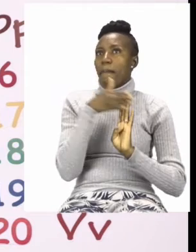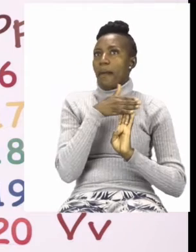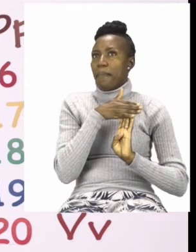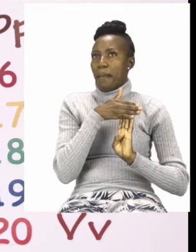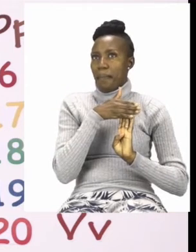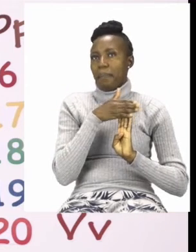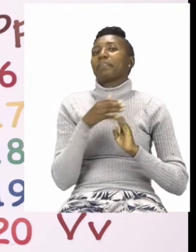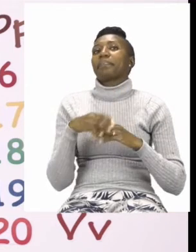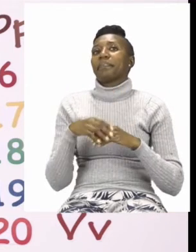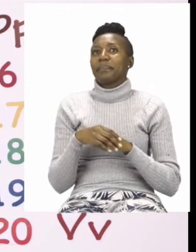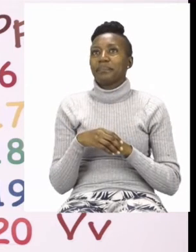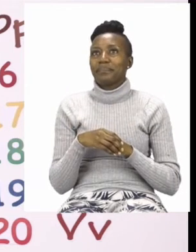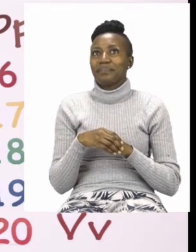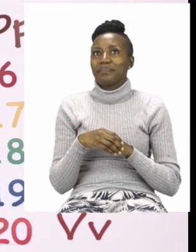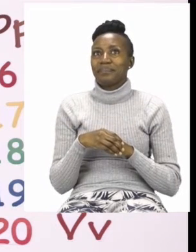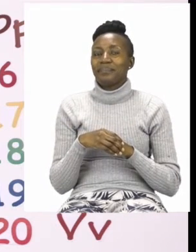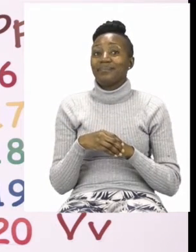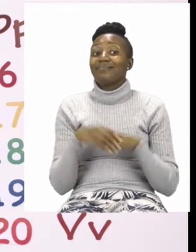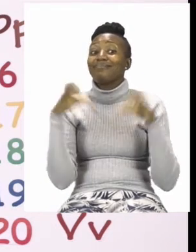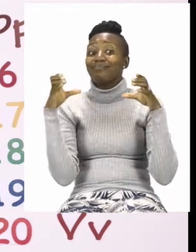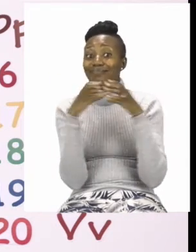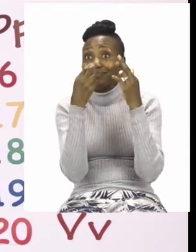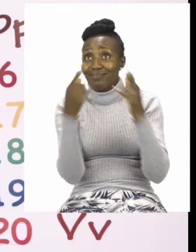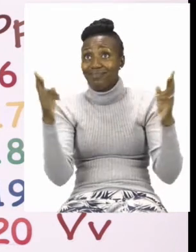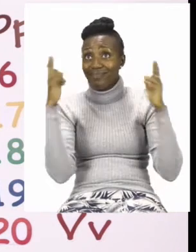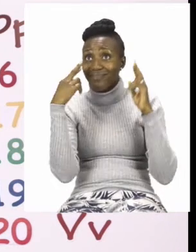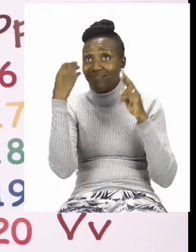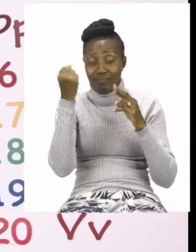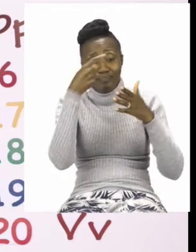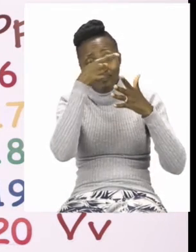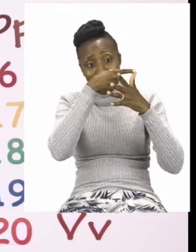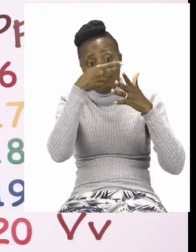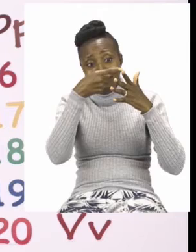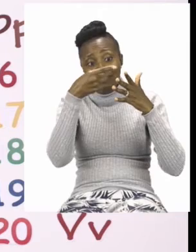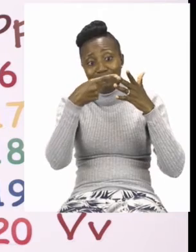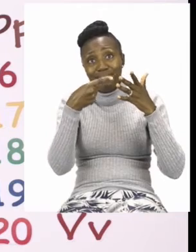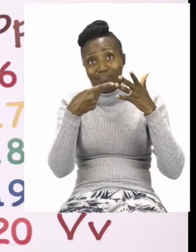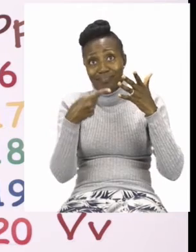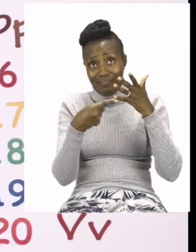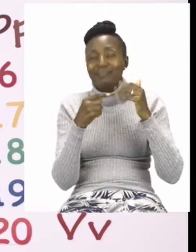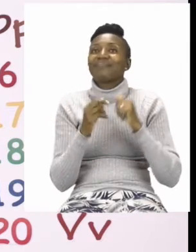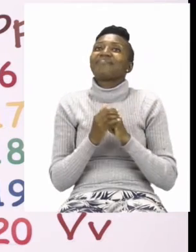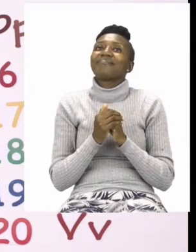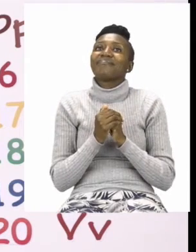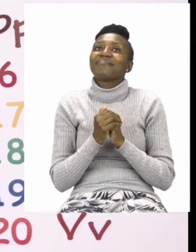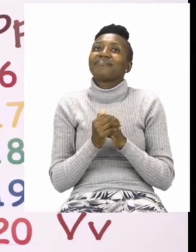these are the 5 things we can find in a classroom. We have talked about